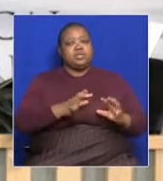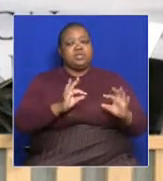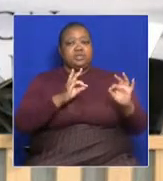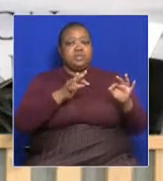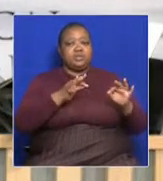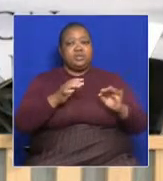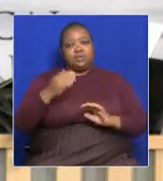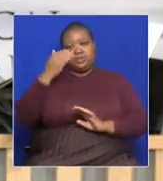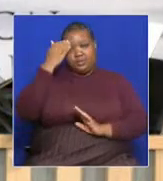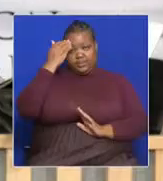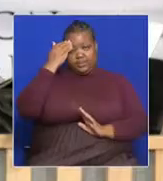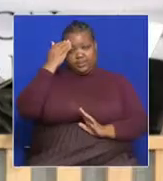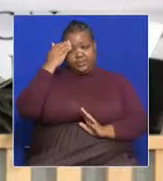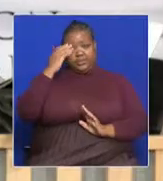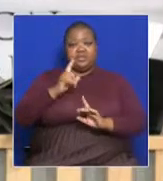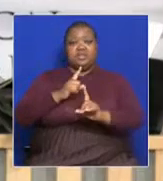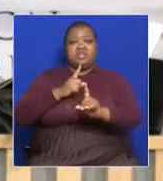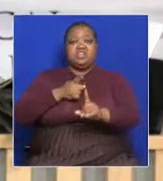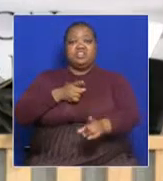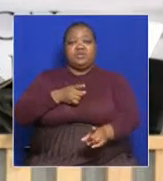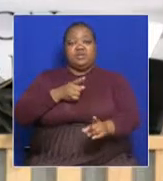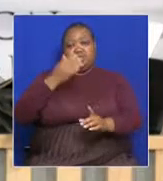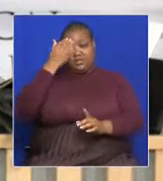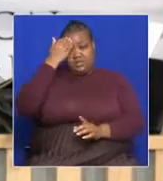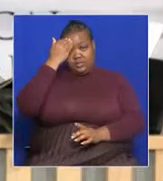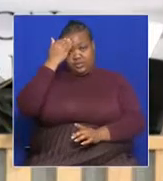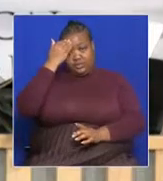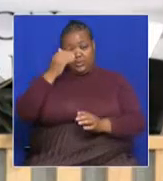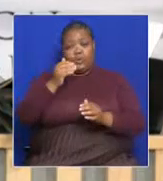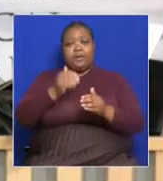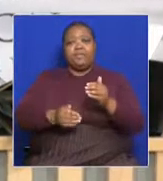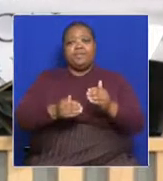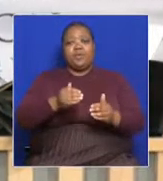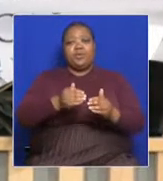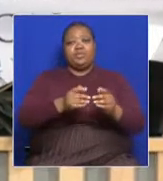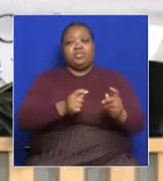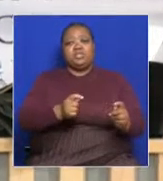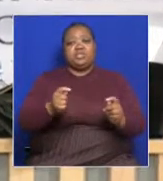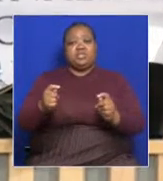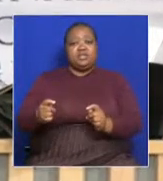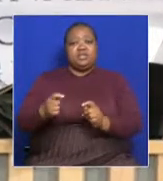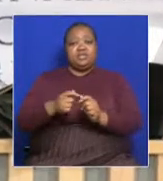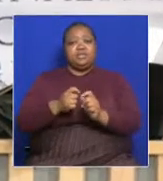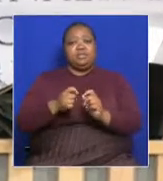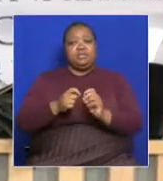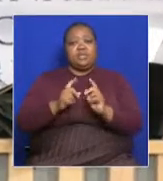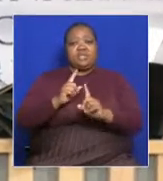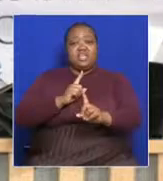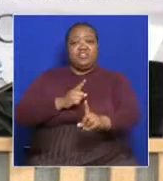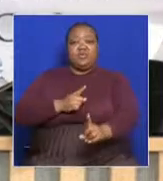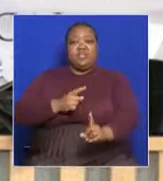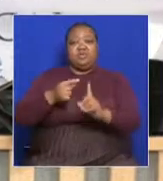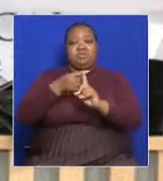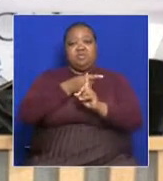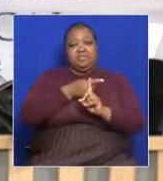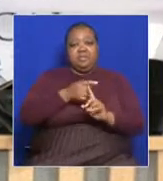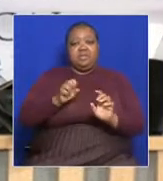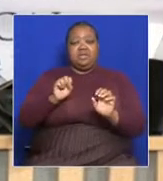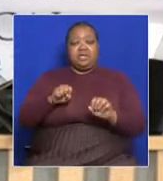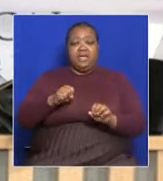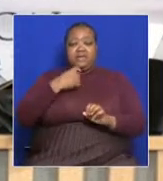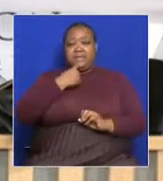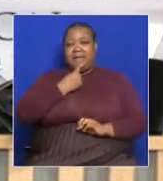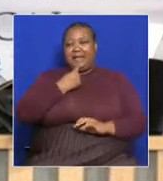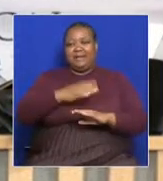note, that in any event, that process of transfer is not in compliance with the instruction, but at a minimum, this